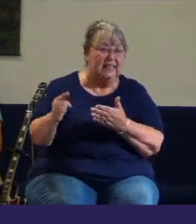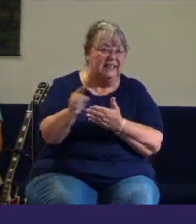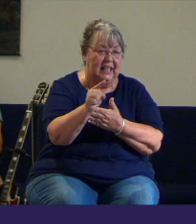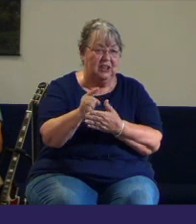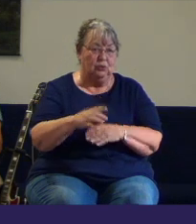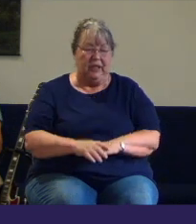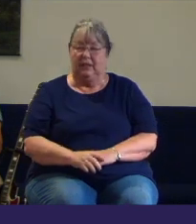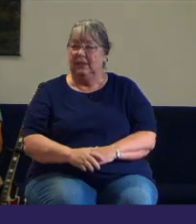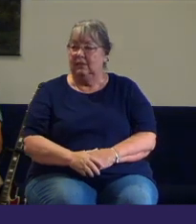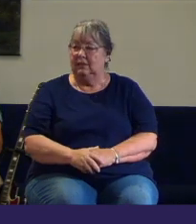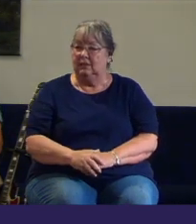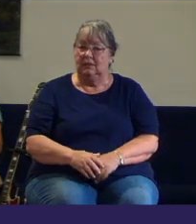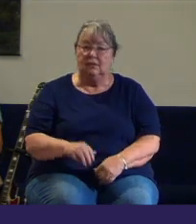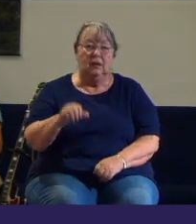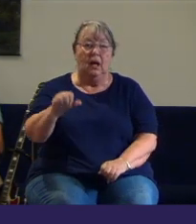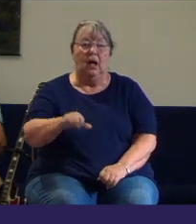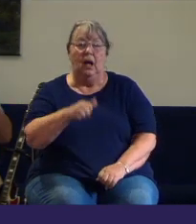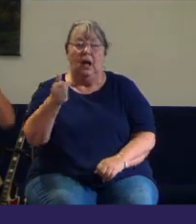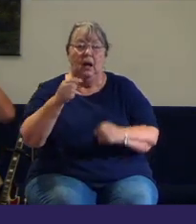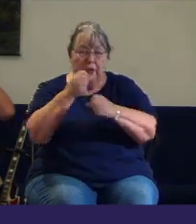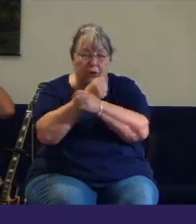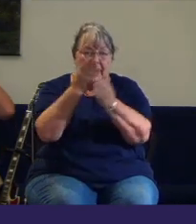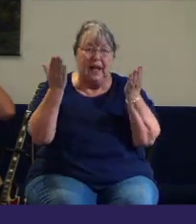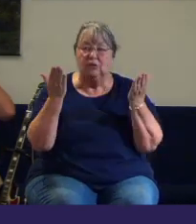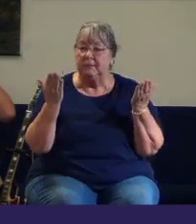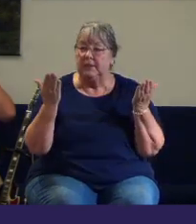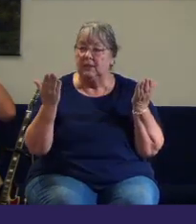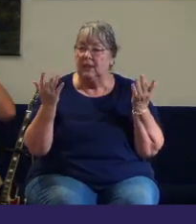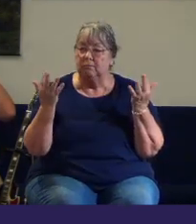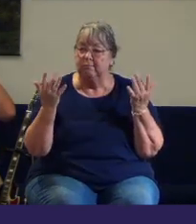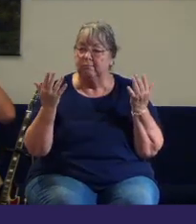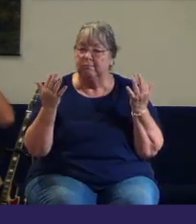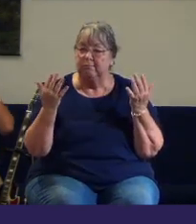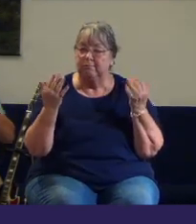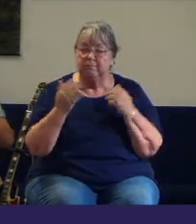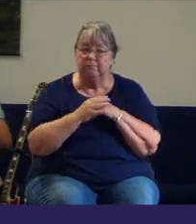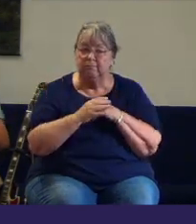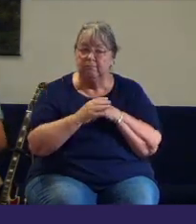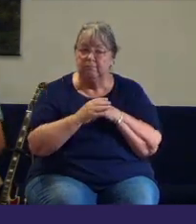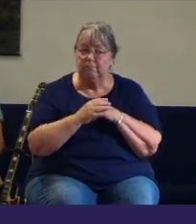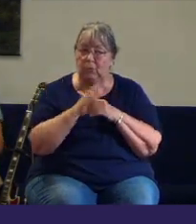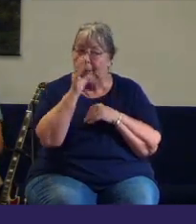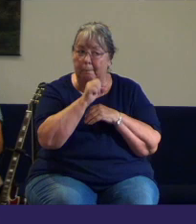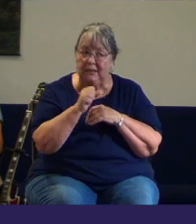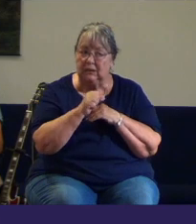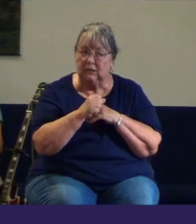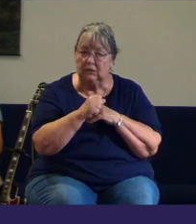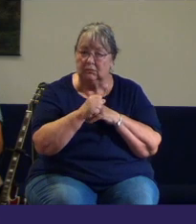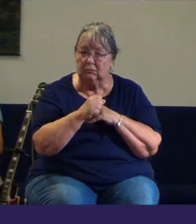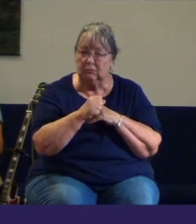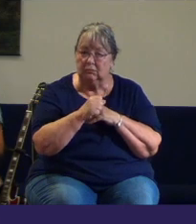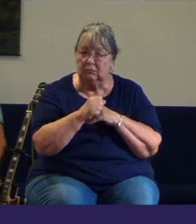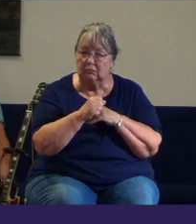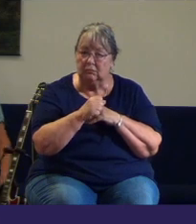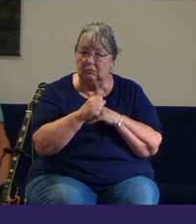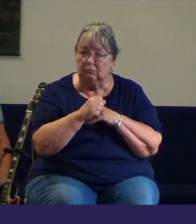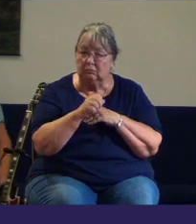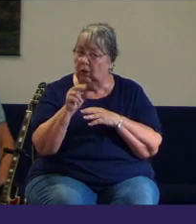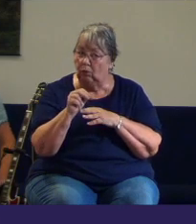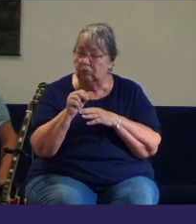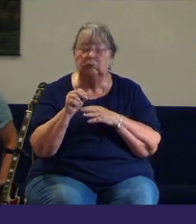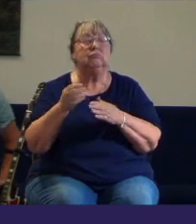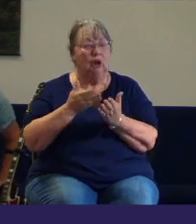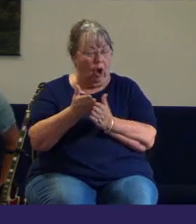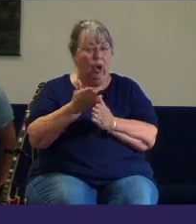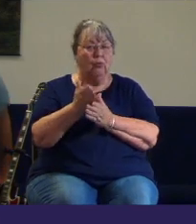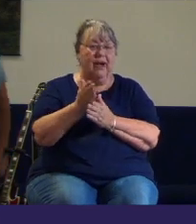after. Is there any other announcements that need to be made that are missed that are important for this week? No? All